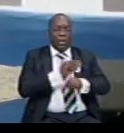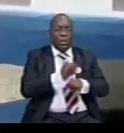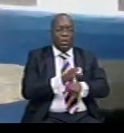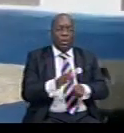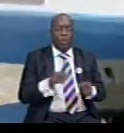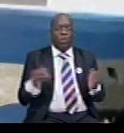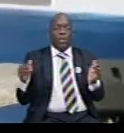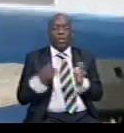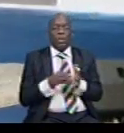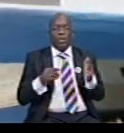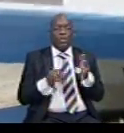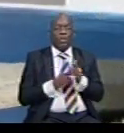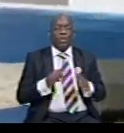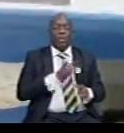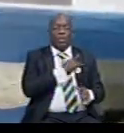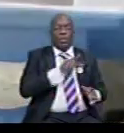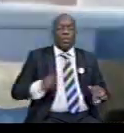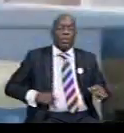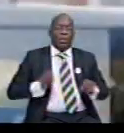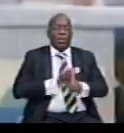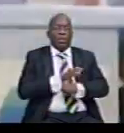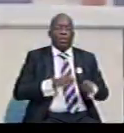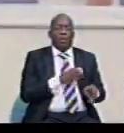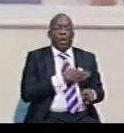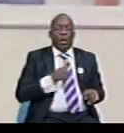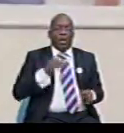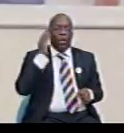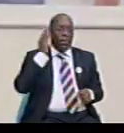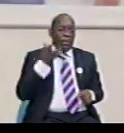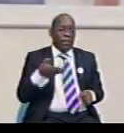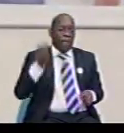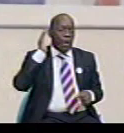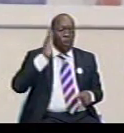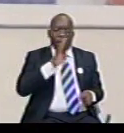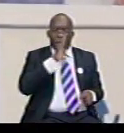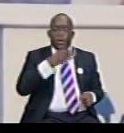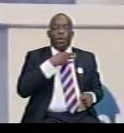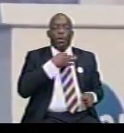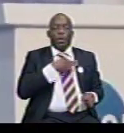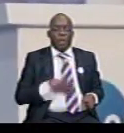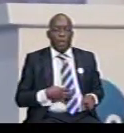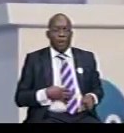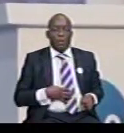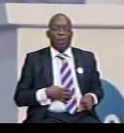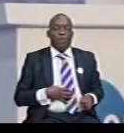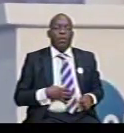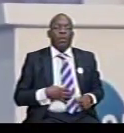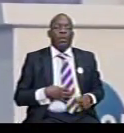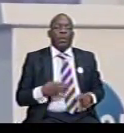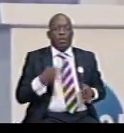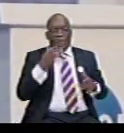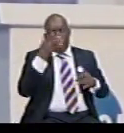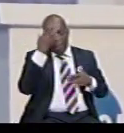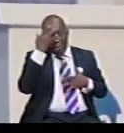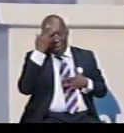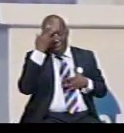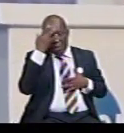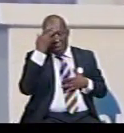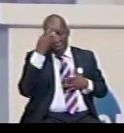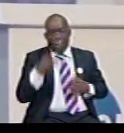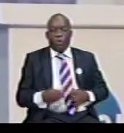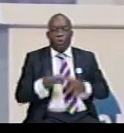there shall be famines. Don't we see that? Pestilences, peculiar plagues